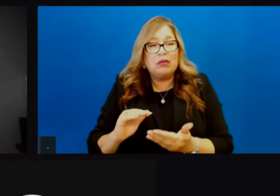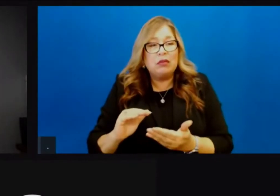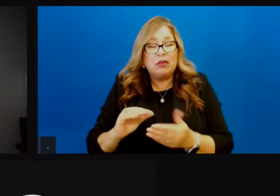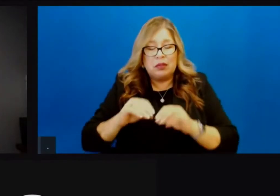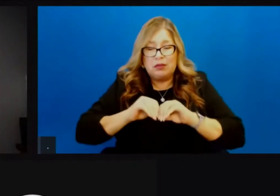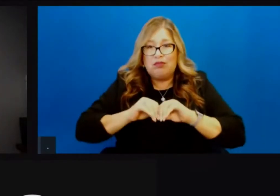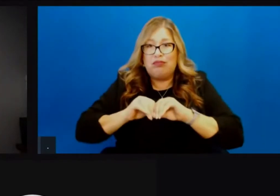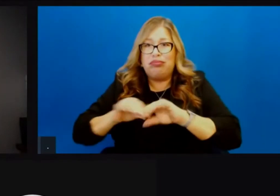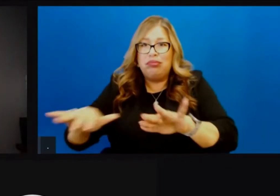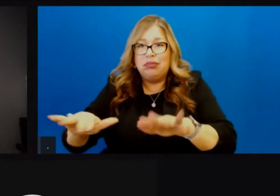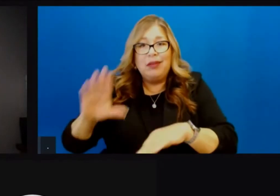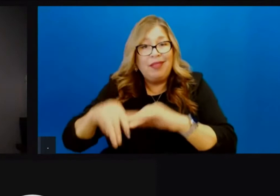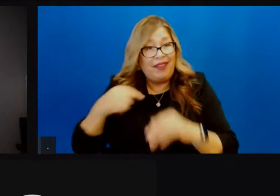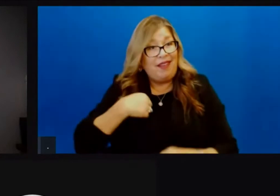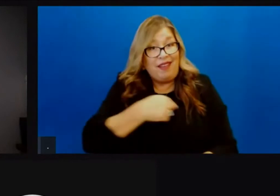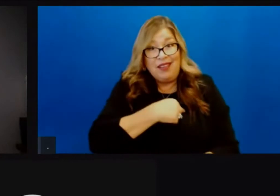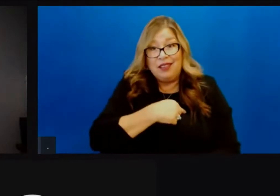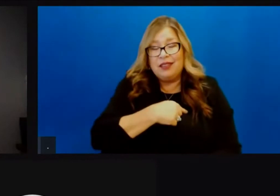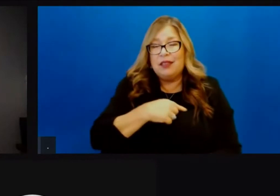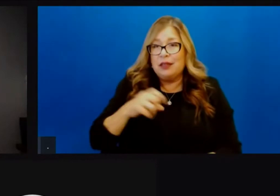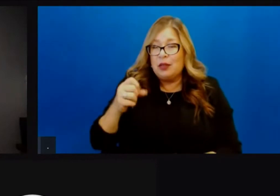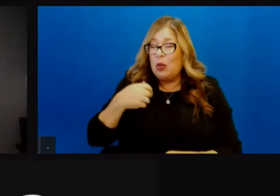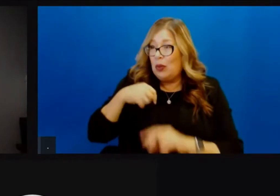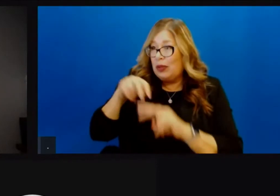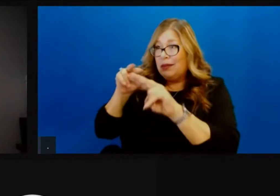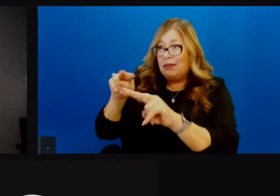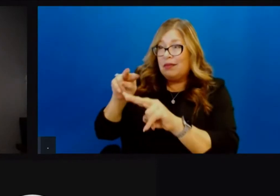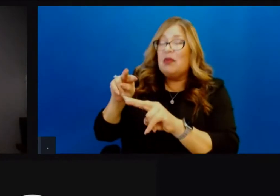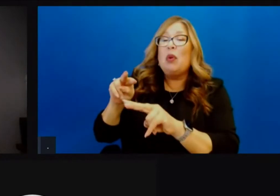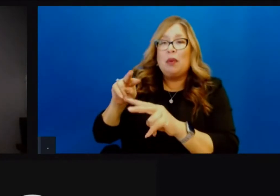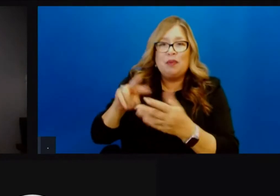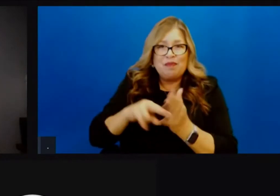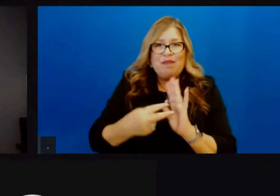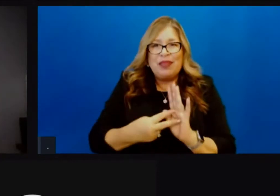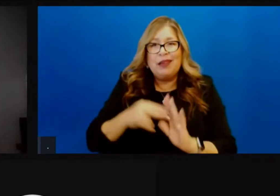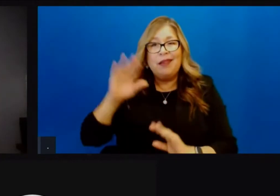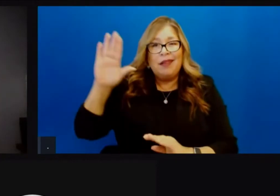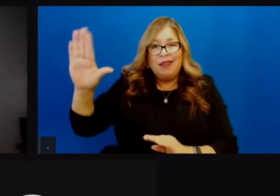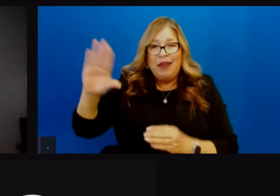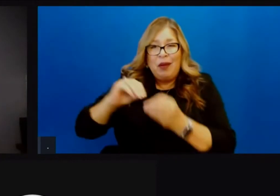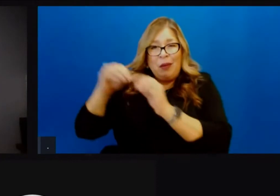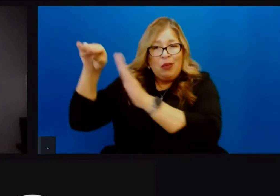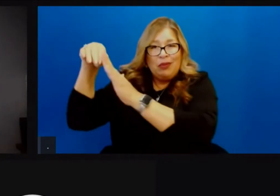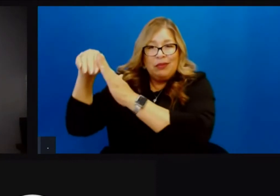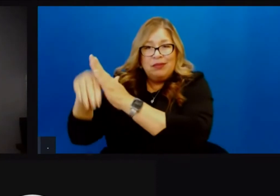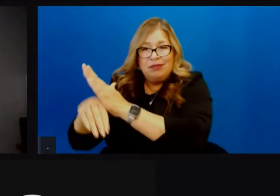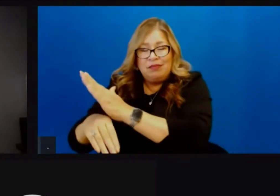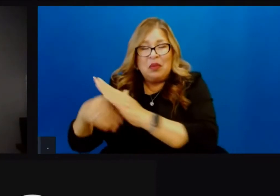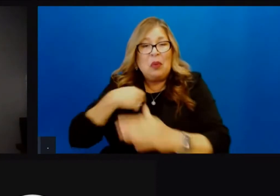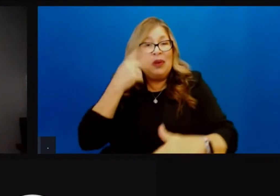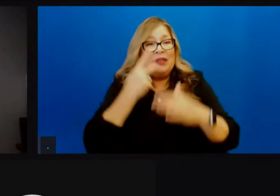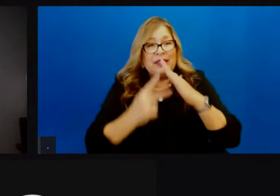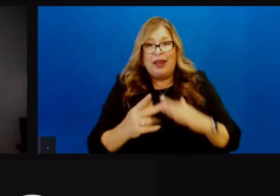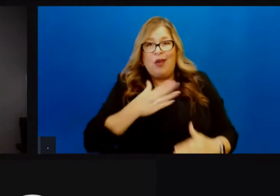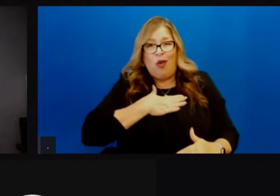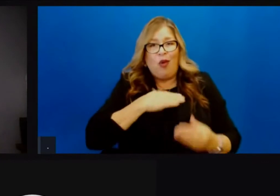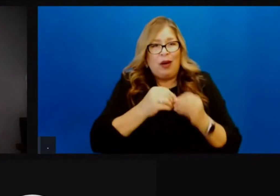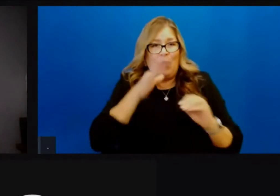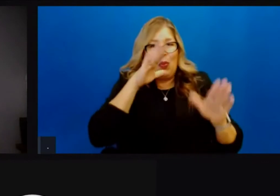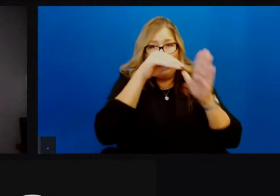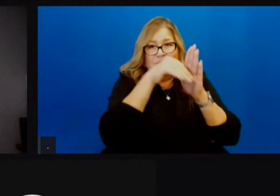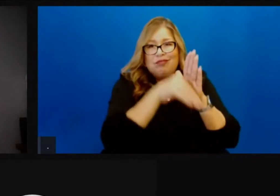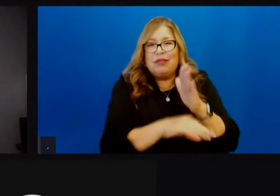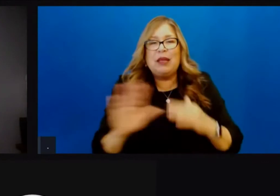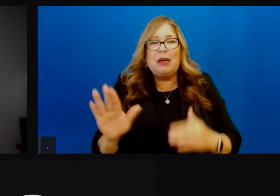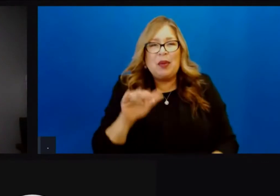transmission rates than we do today. We anticipate being right around those levels in about 10 days, and that is